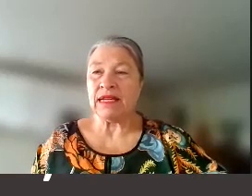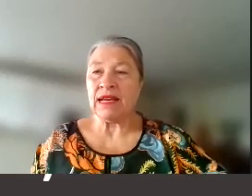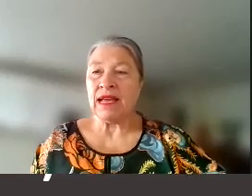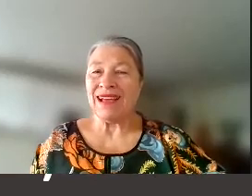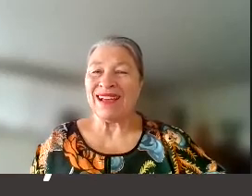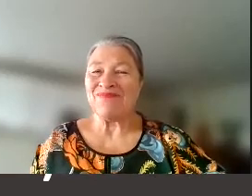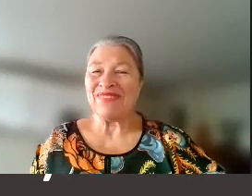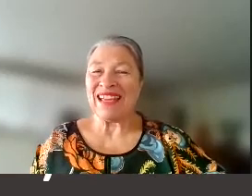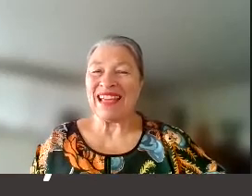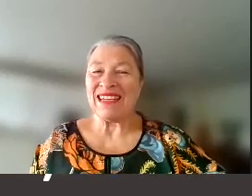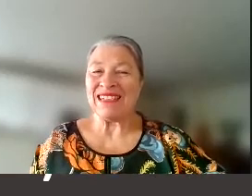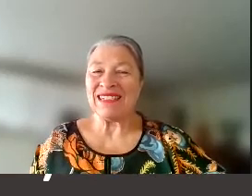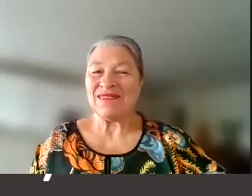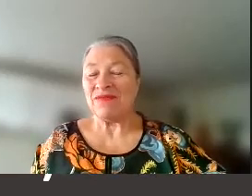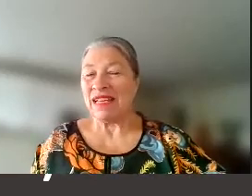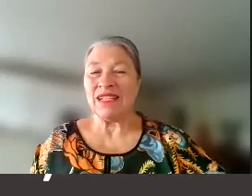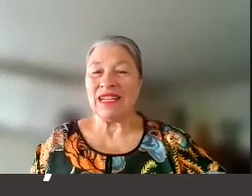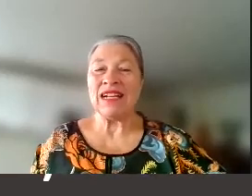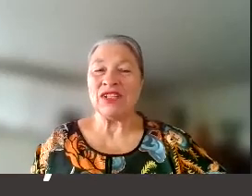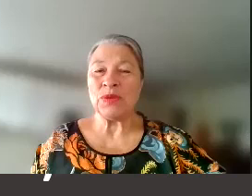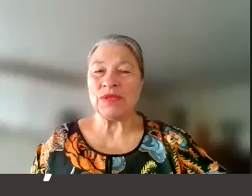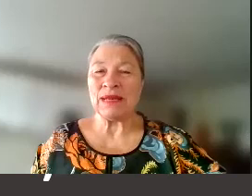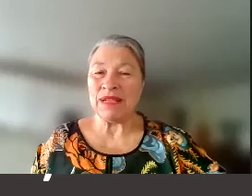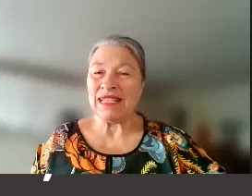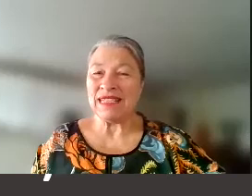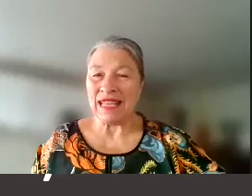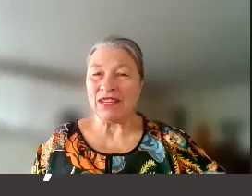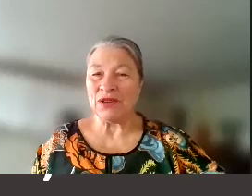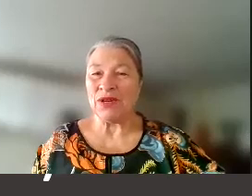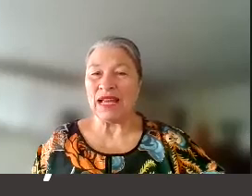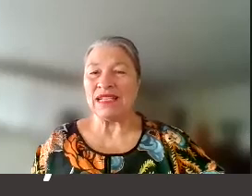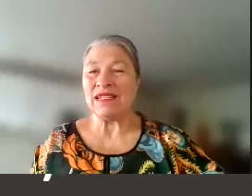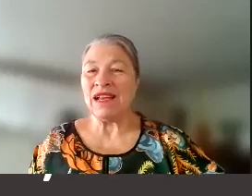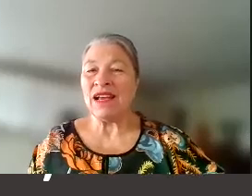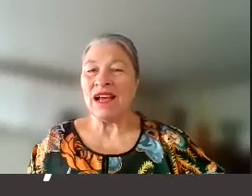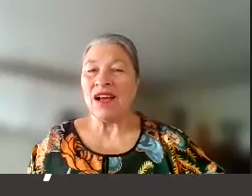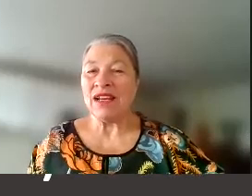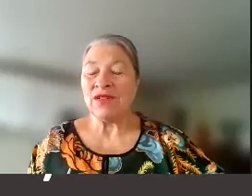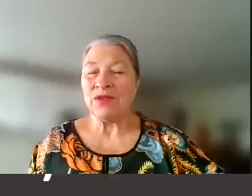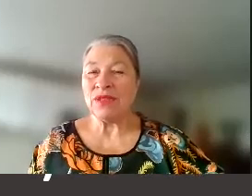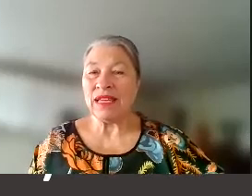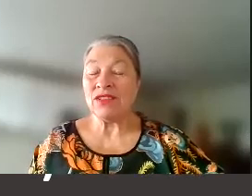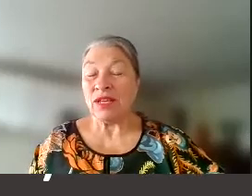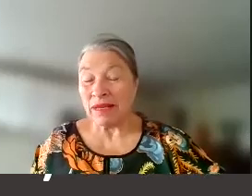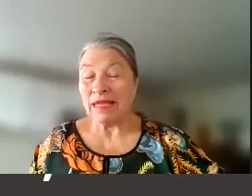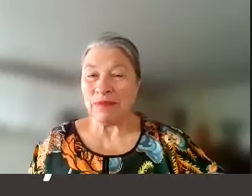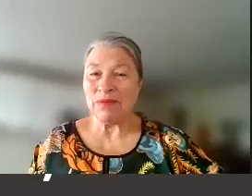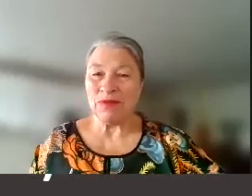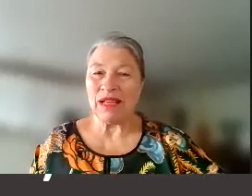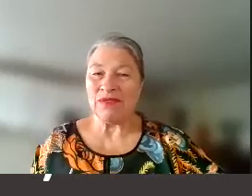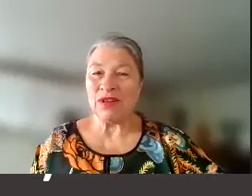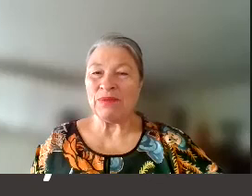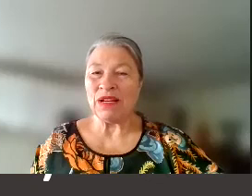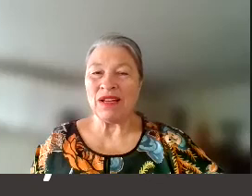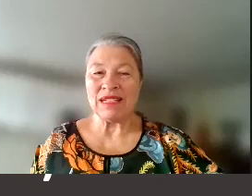polite. And in English, we would say please, thank you. And I know that Japanese